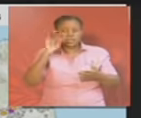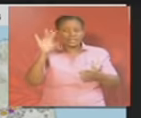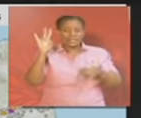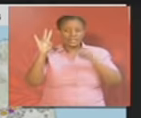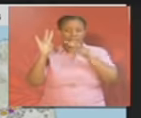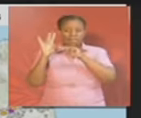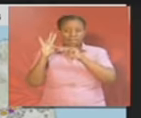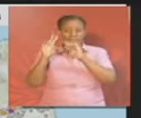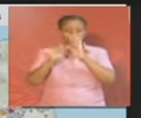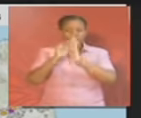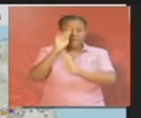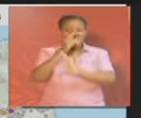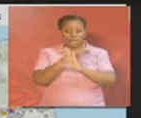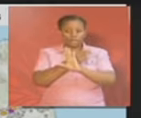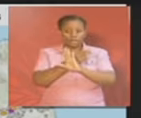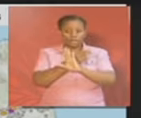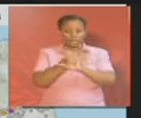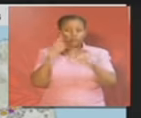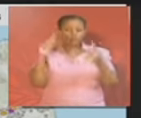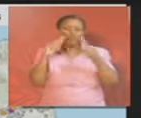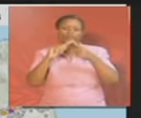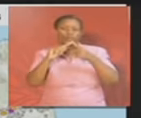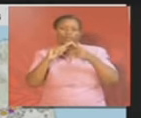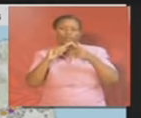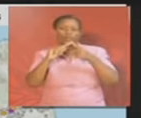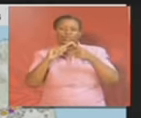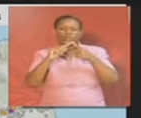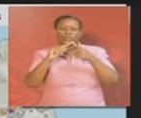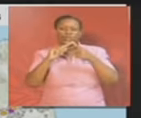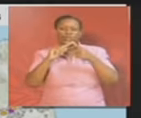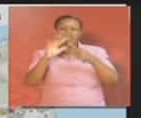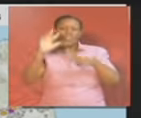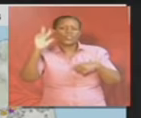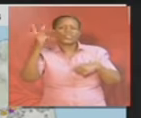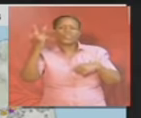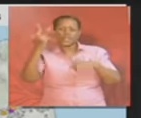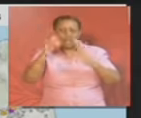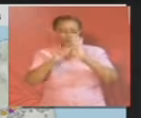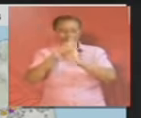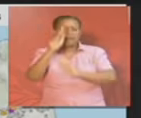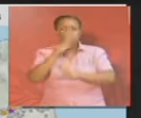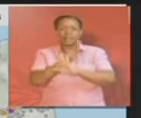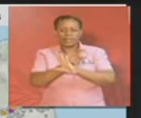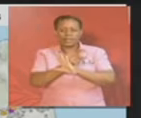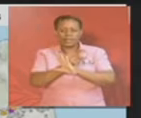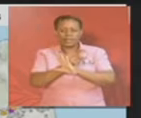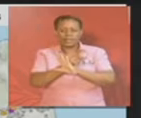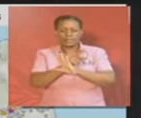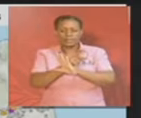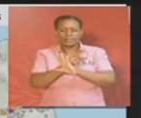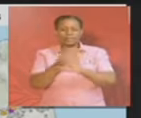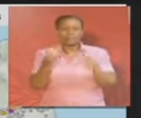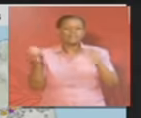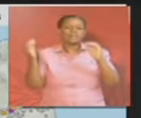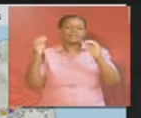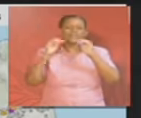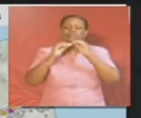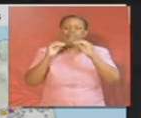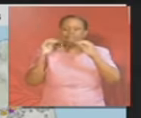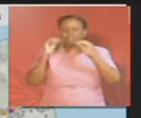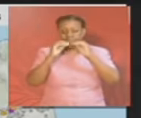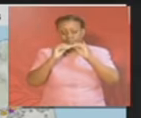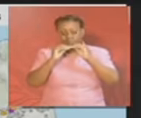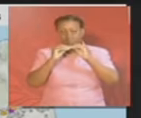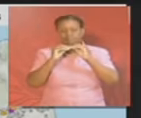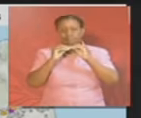What we see on the map itself will be a lot more points, representing a lot more patients being recorded in several parts of the country, including